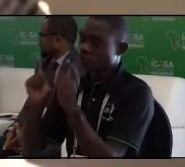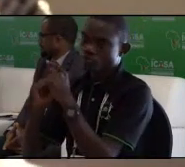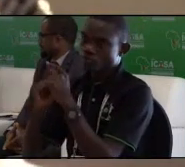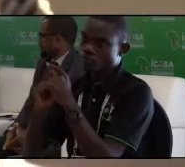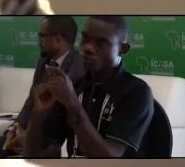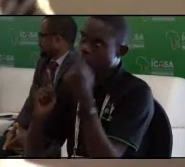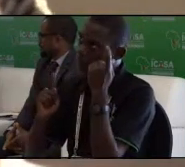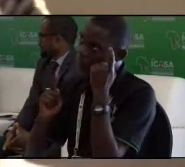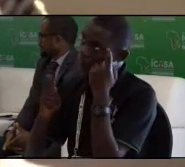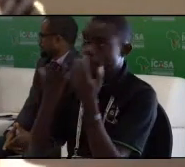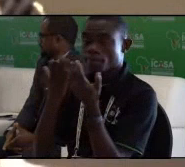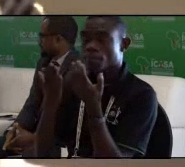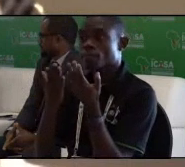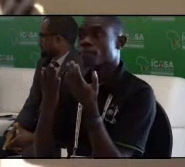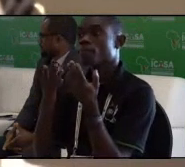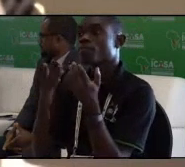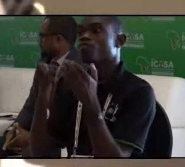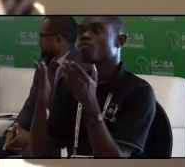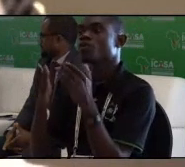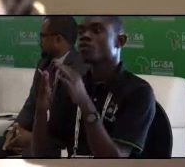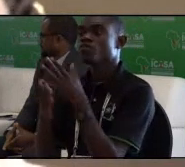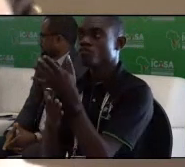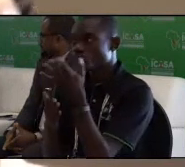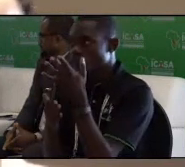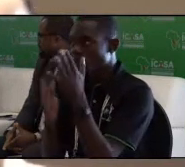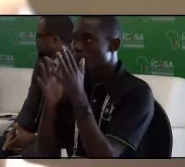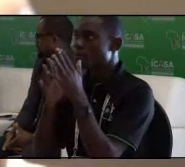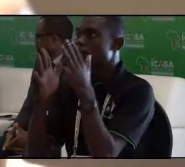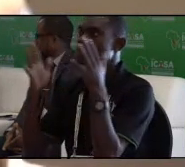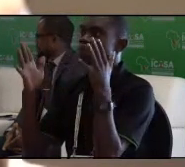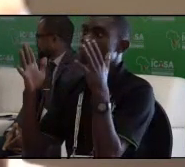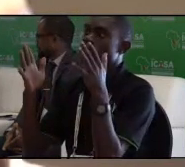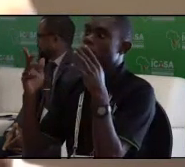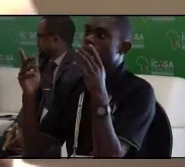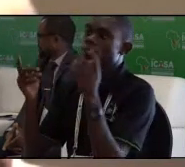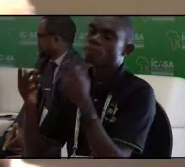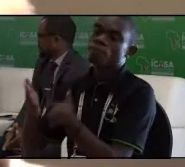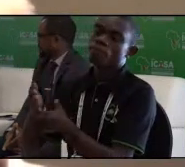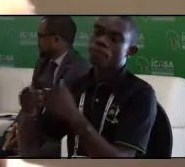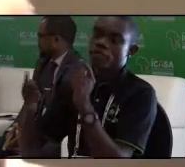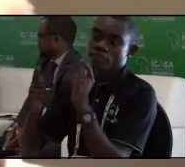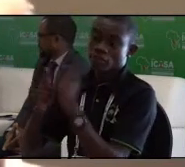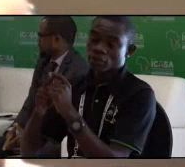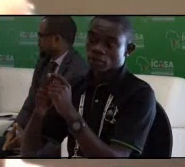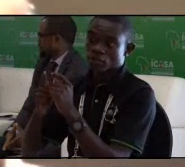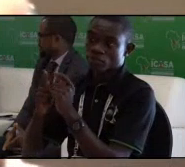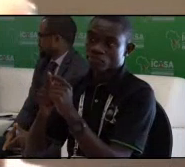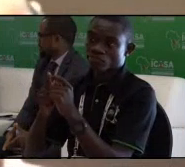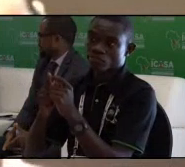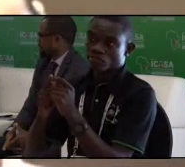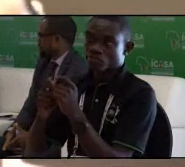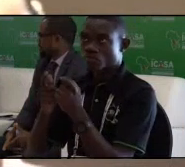thought if we open the market and make more blood-based products coming that are